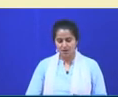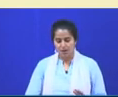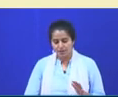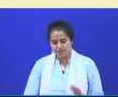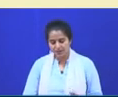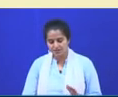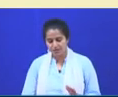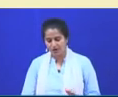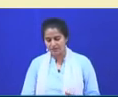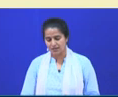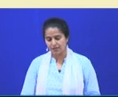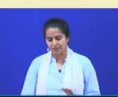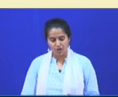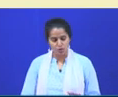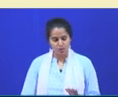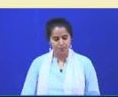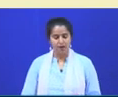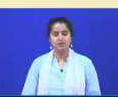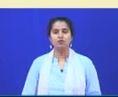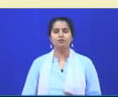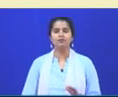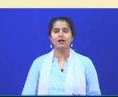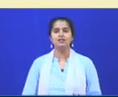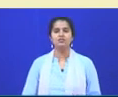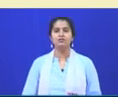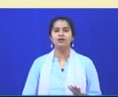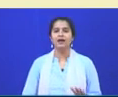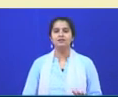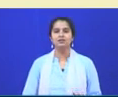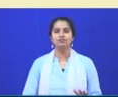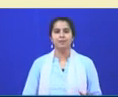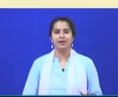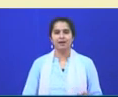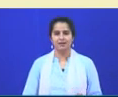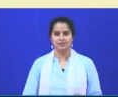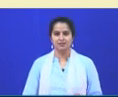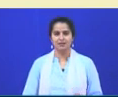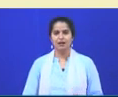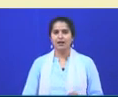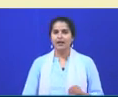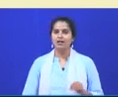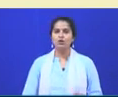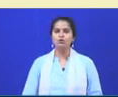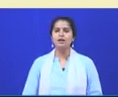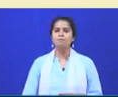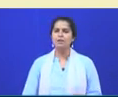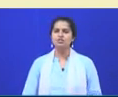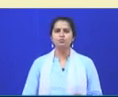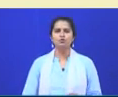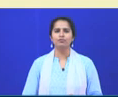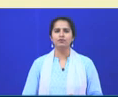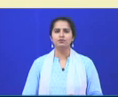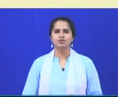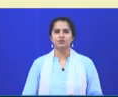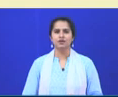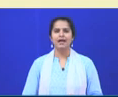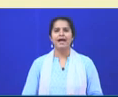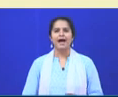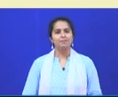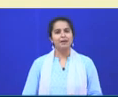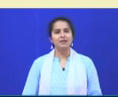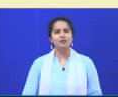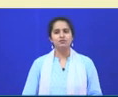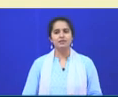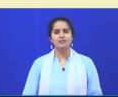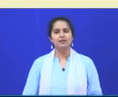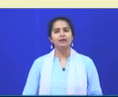texts preserves for us a valuable part of the cultural heritage of mankind, including much beautiful literature